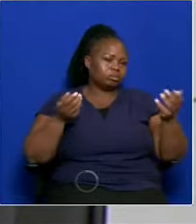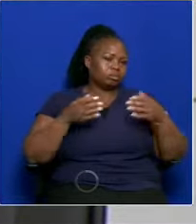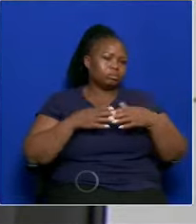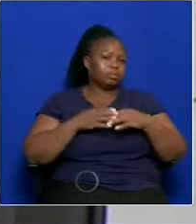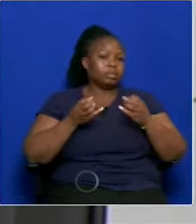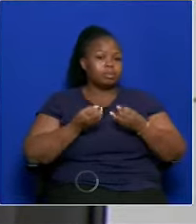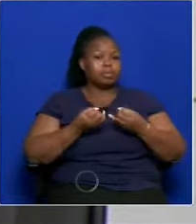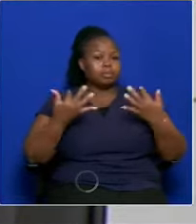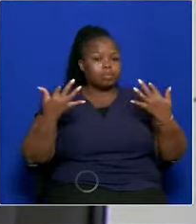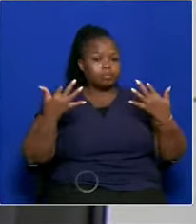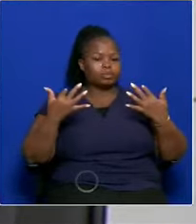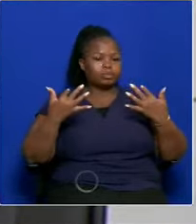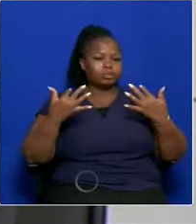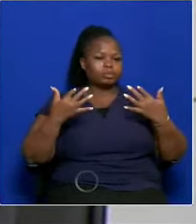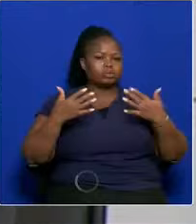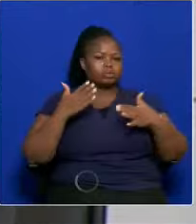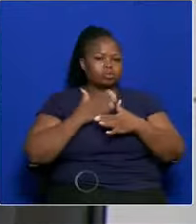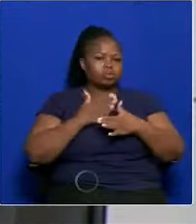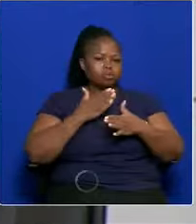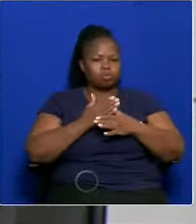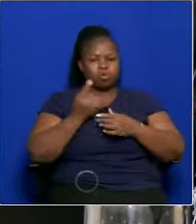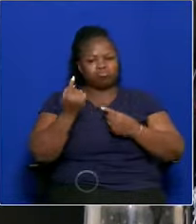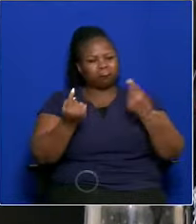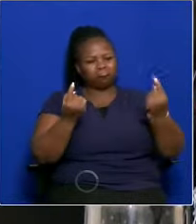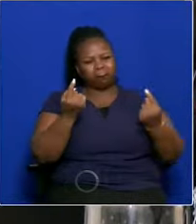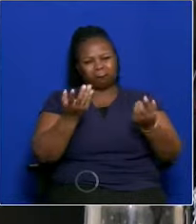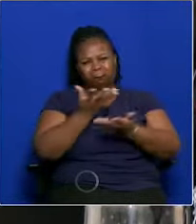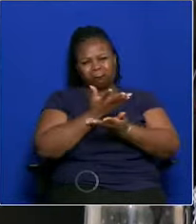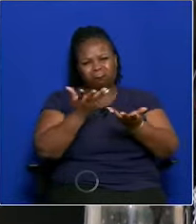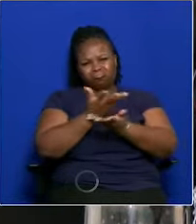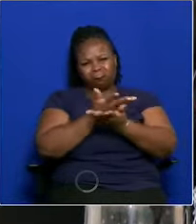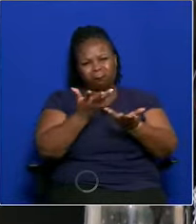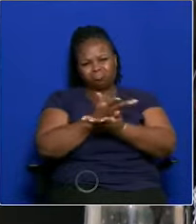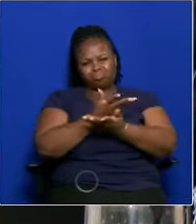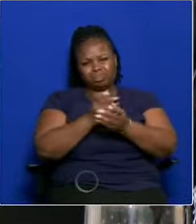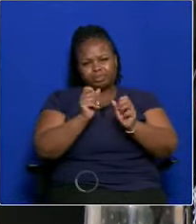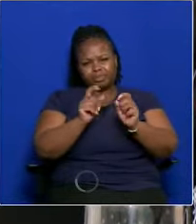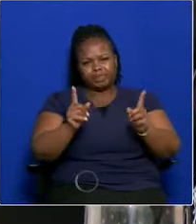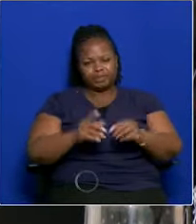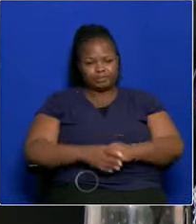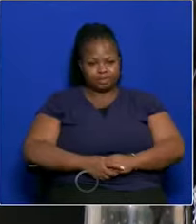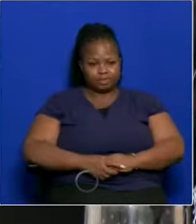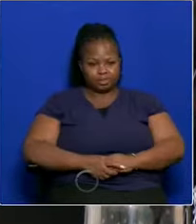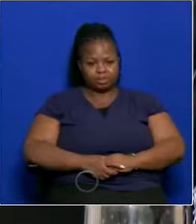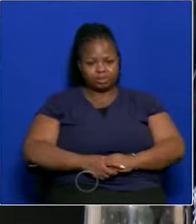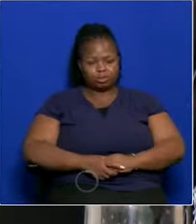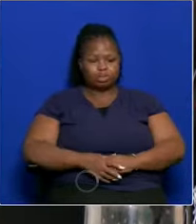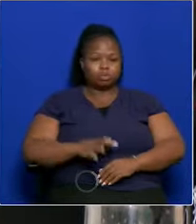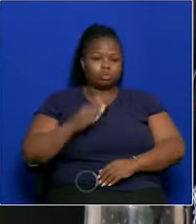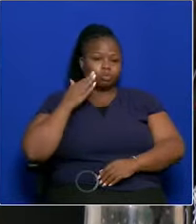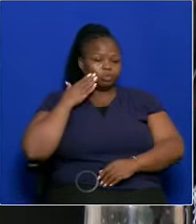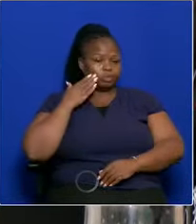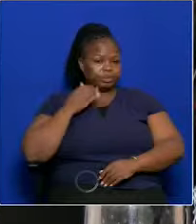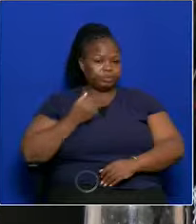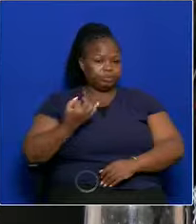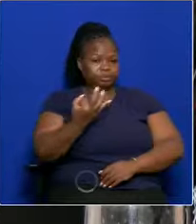the talk was between themselves. Oh, so in these encounters, you